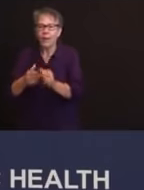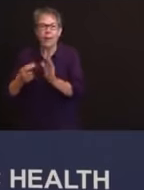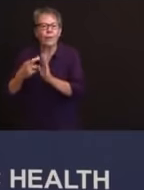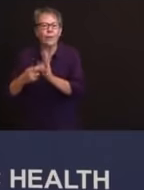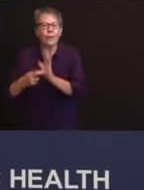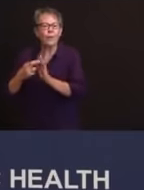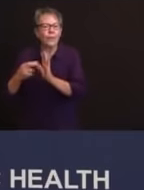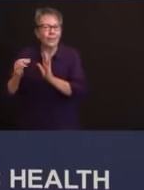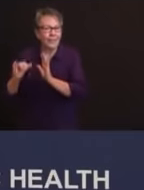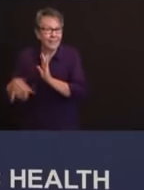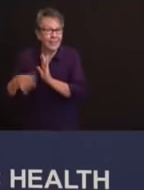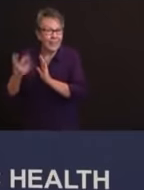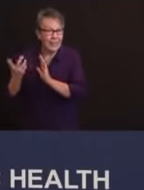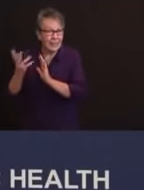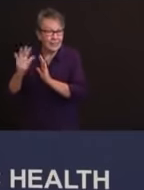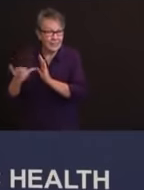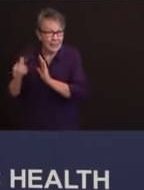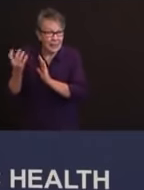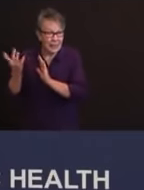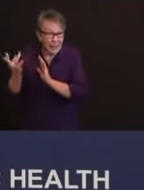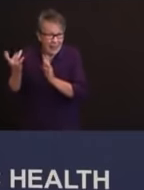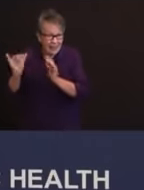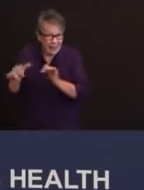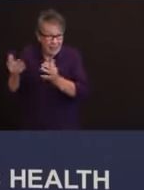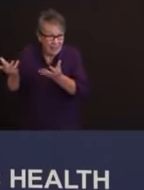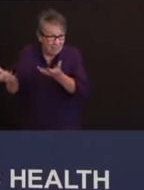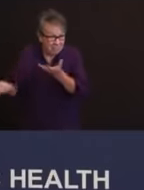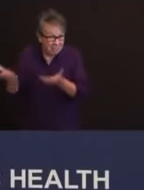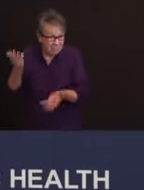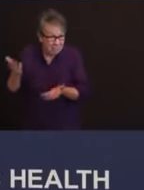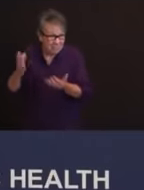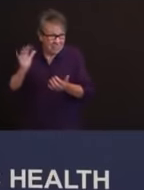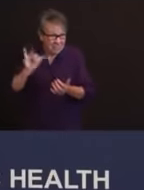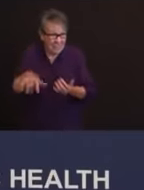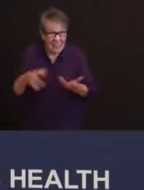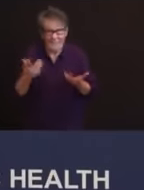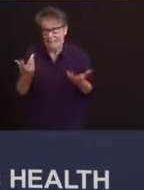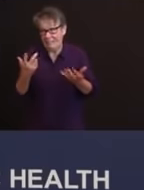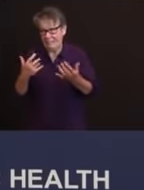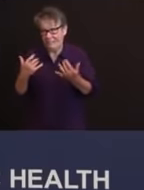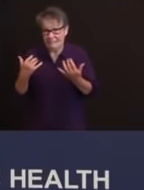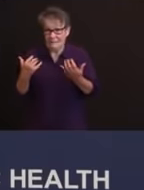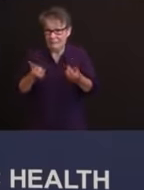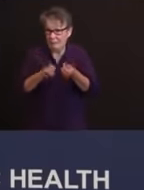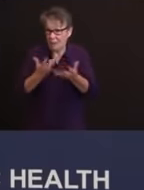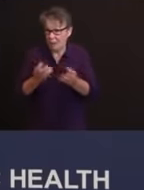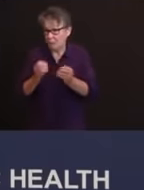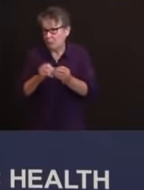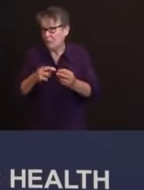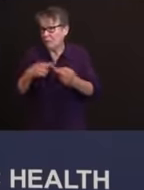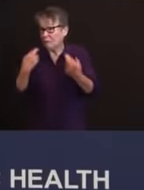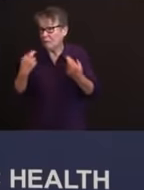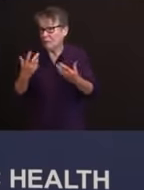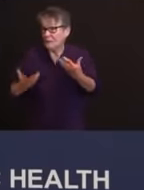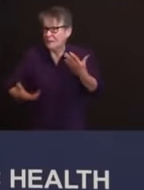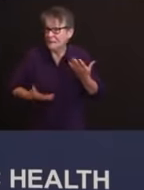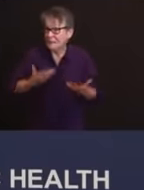steps. In other words, you've still got the overwhelming sense that if you're seated at a